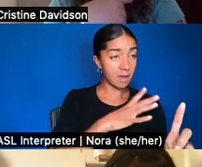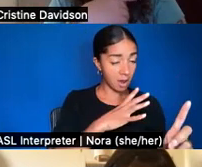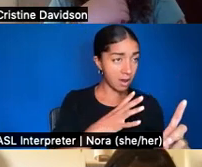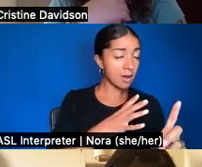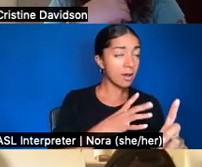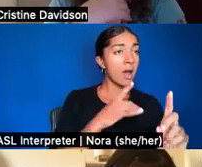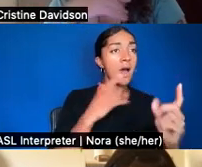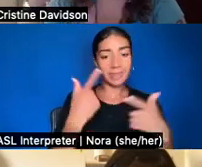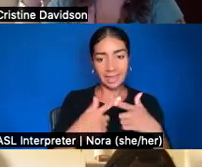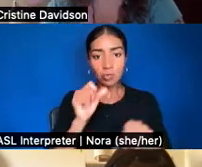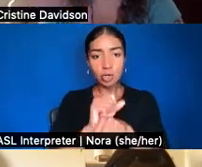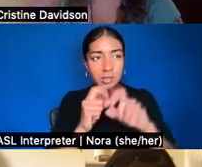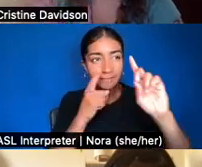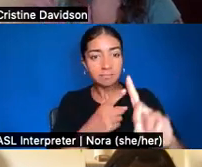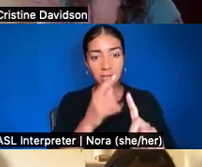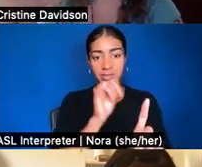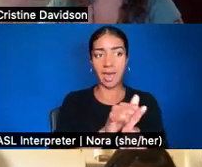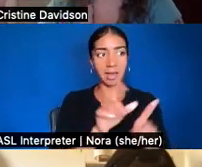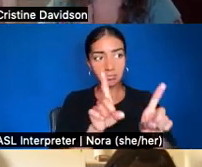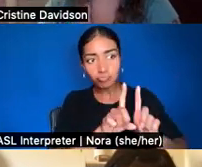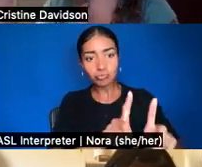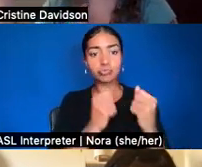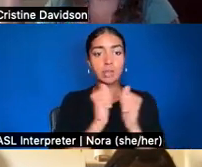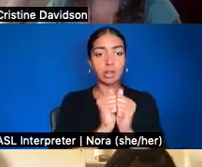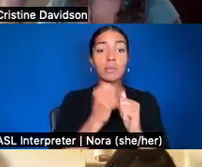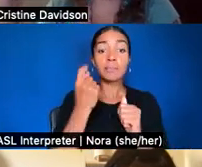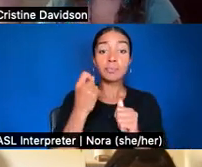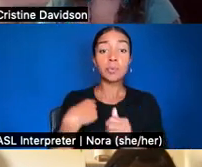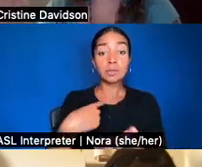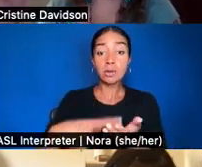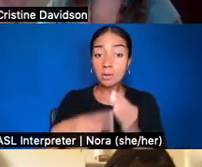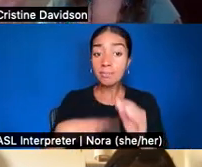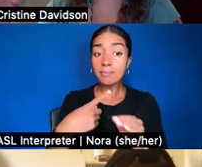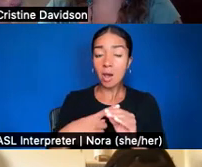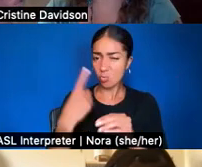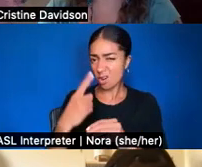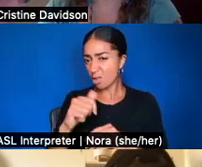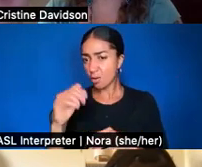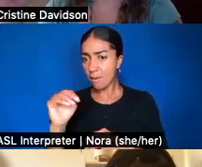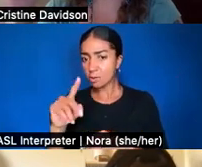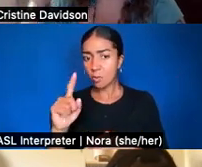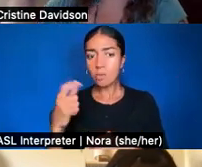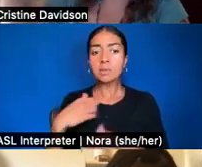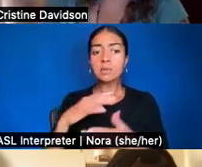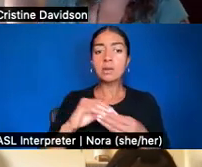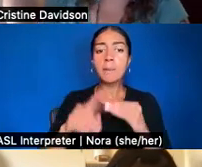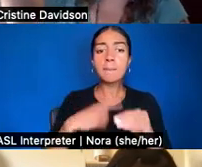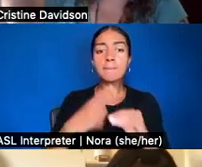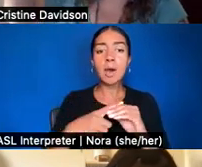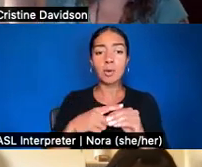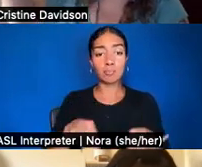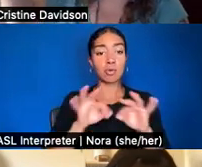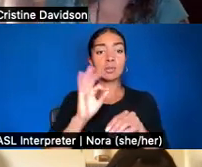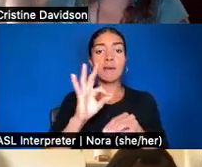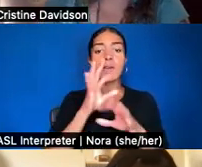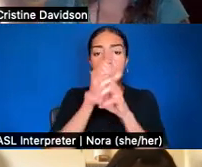about confidentiality and about documentation. So we're making sure we're documenting as little as possible, but just enough where